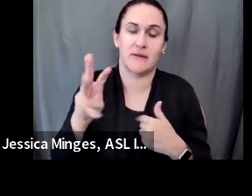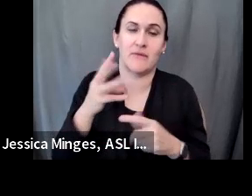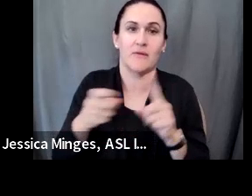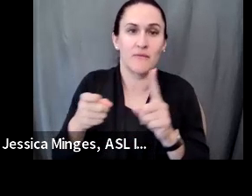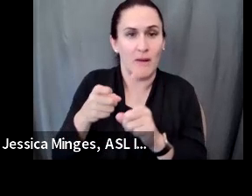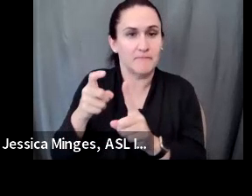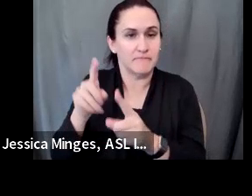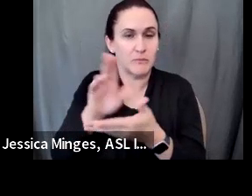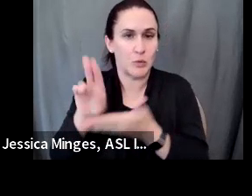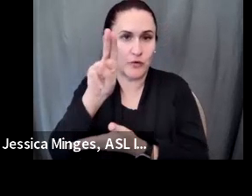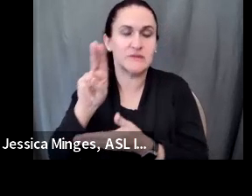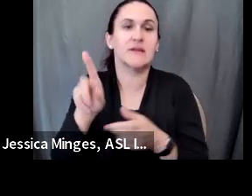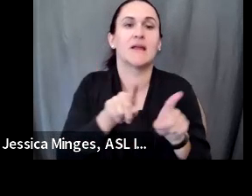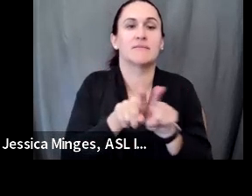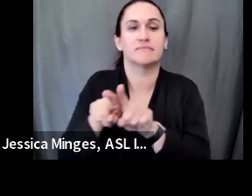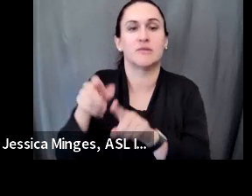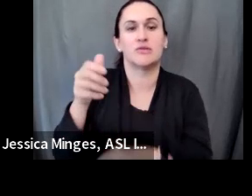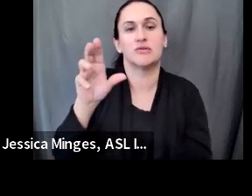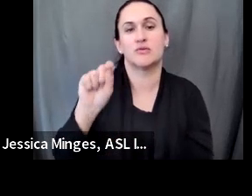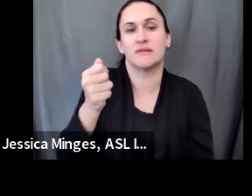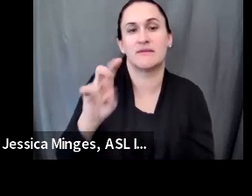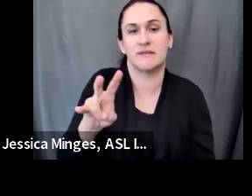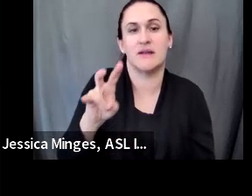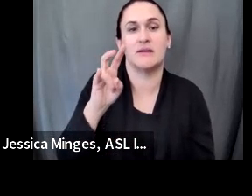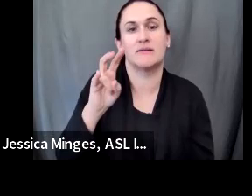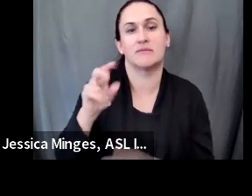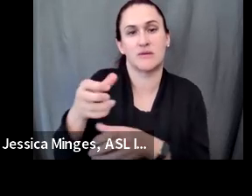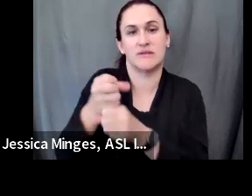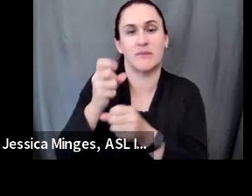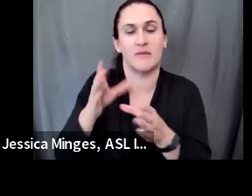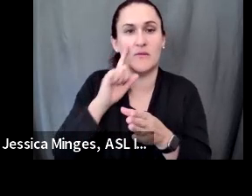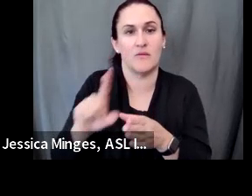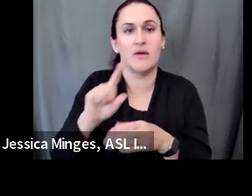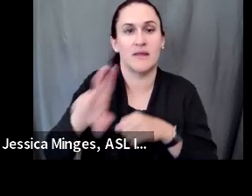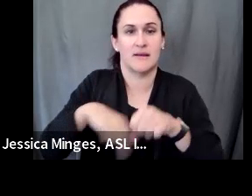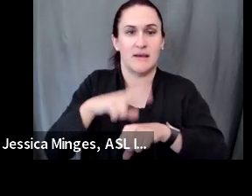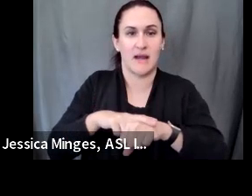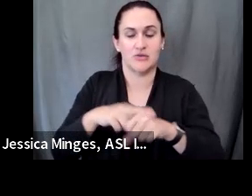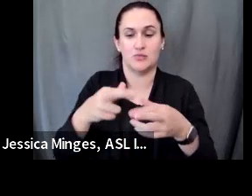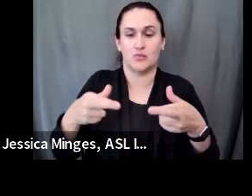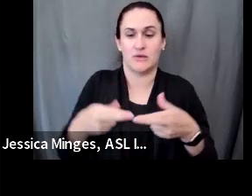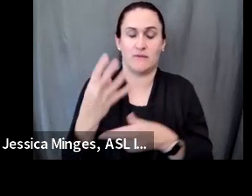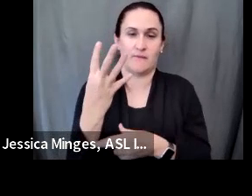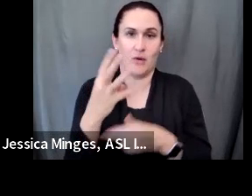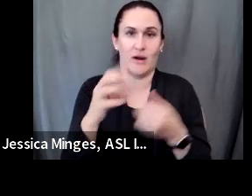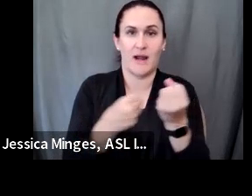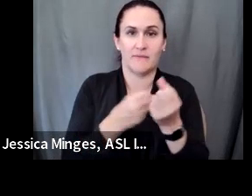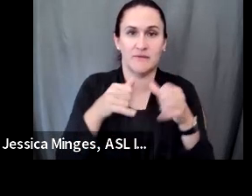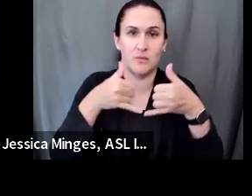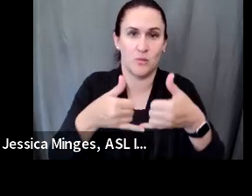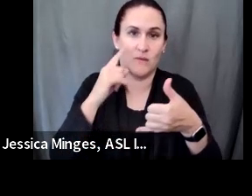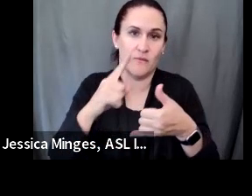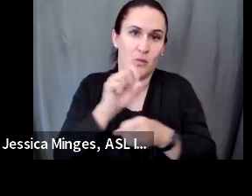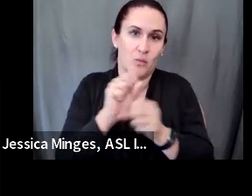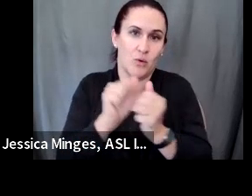is the 2017 recipient of the National Independent Living Council Region 4 Advocacy Award for work